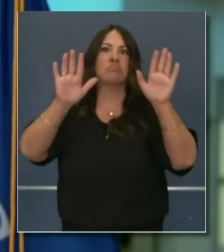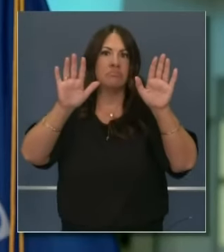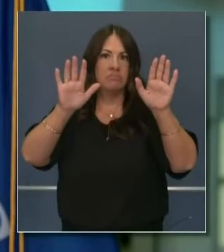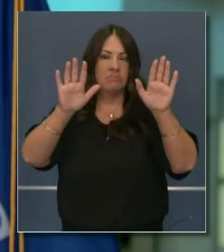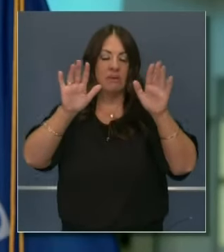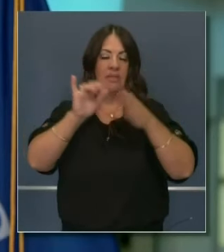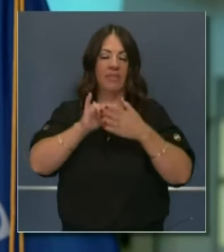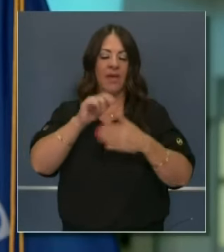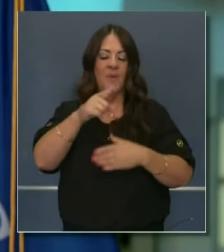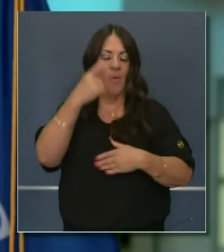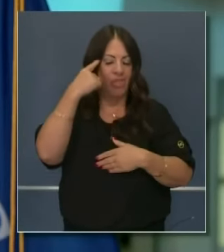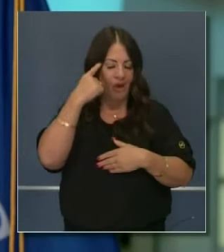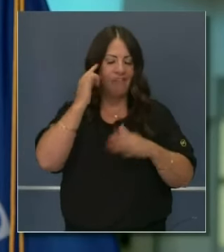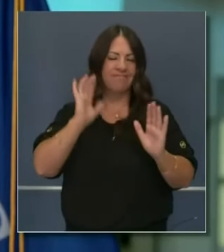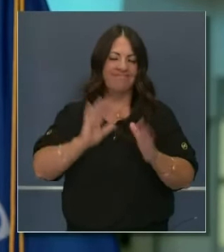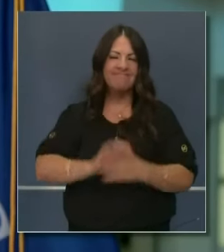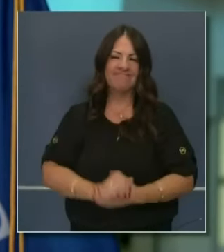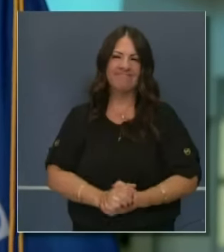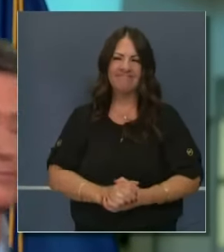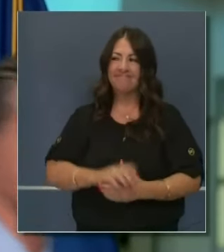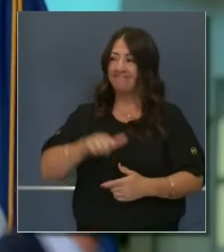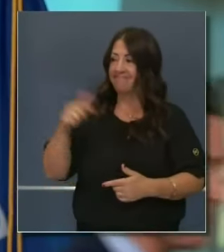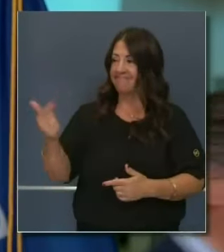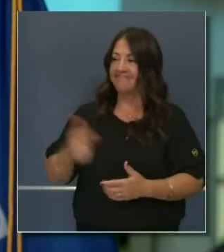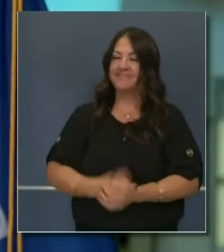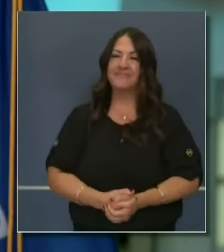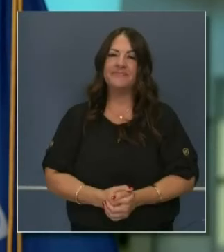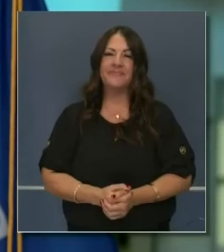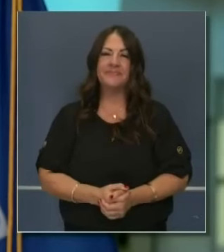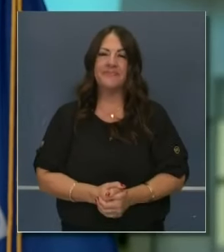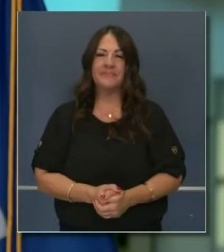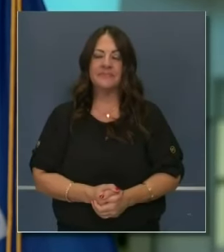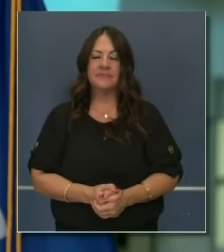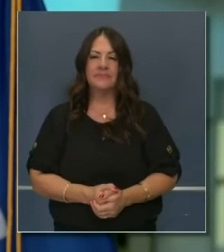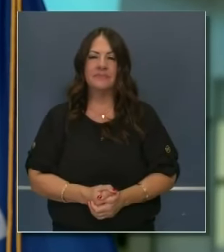may have projected just a few weeks back. Doctor?